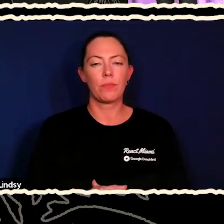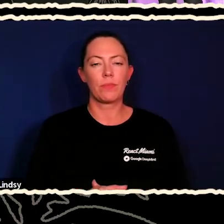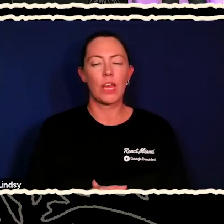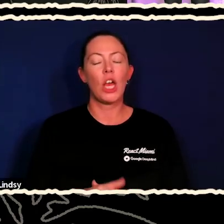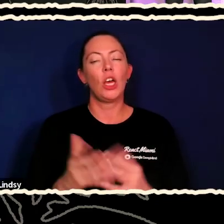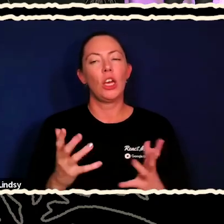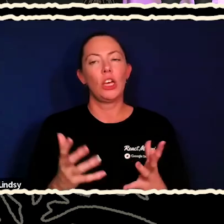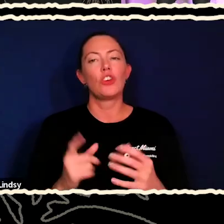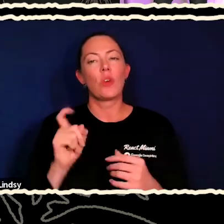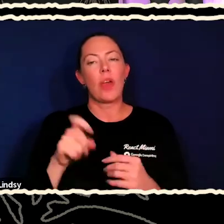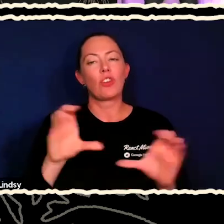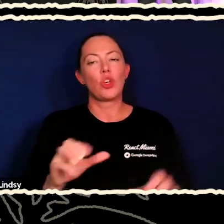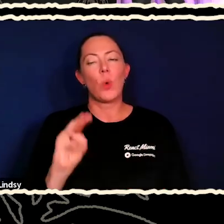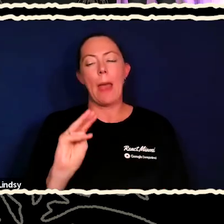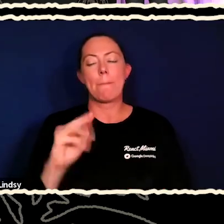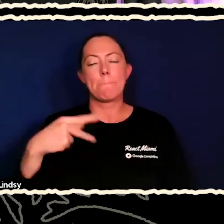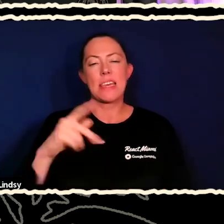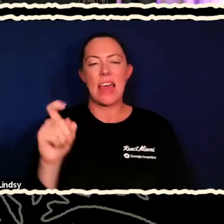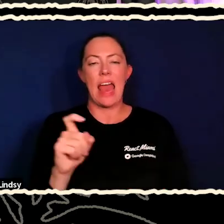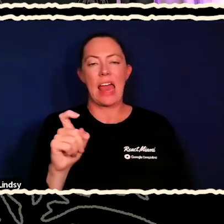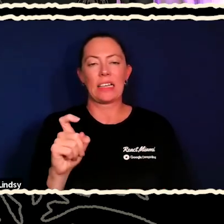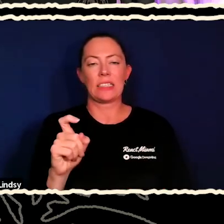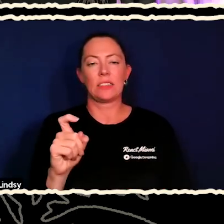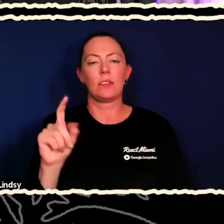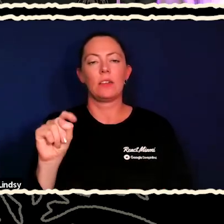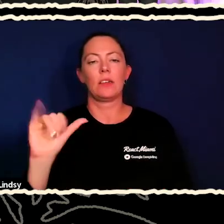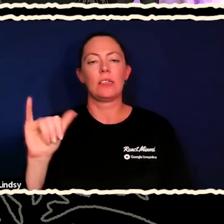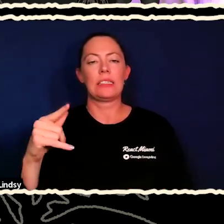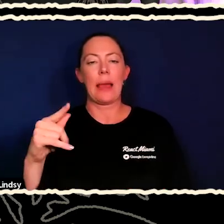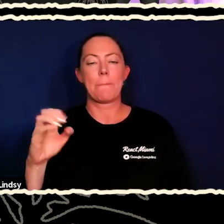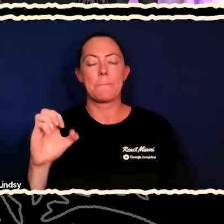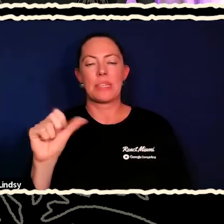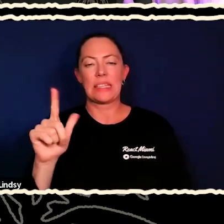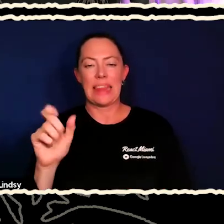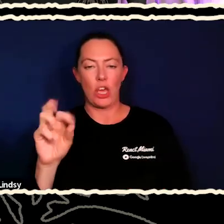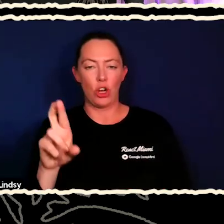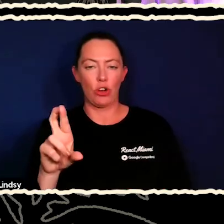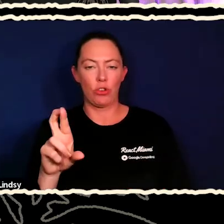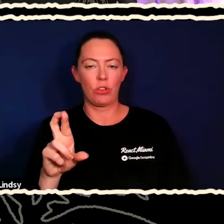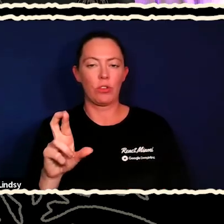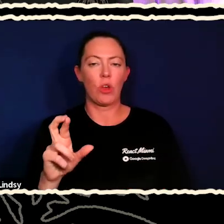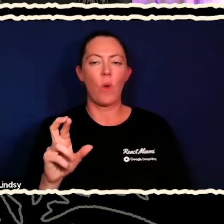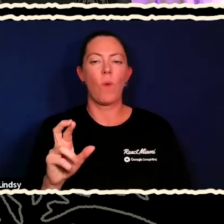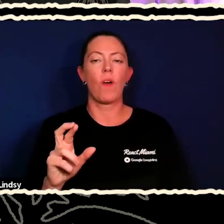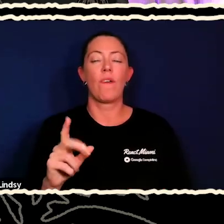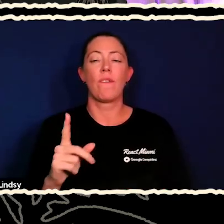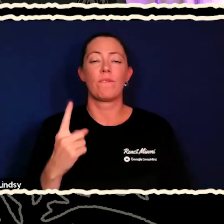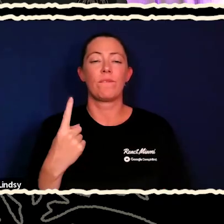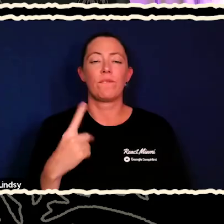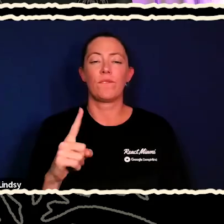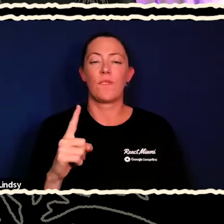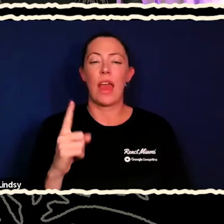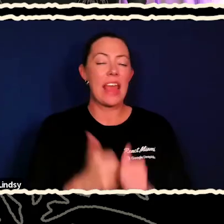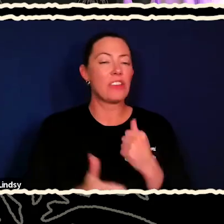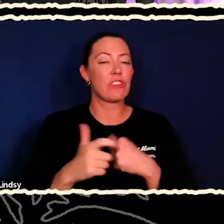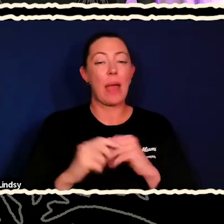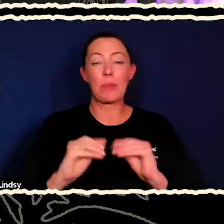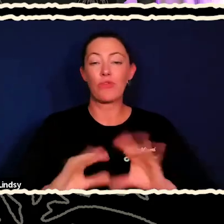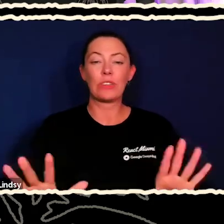You just do npx TypeSlayer. I don't keep a change log, and since day one, the entire commit history was Eminem lyrics. So every release is a pleasant surprise.